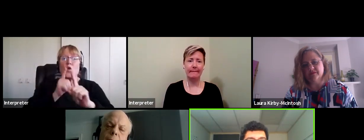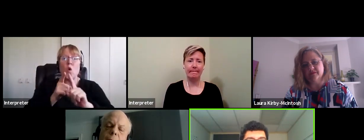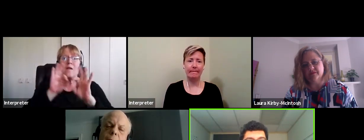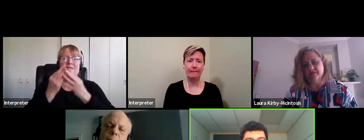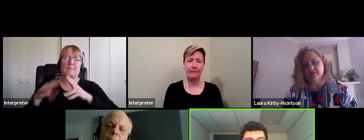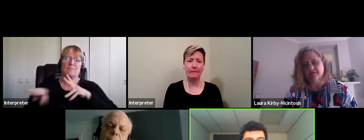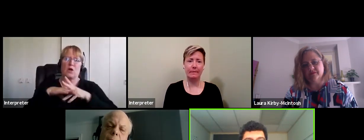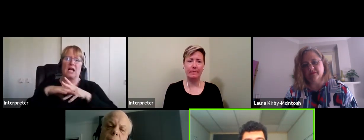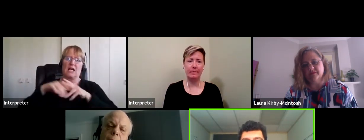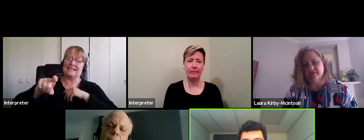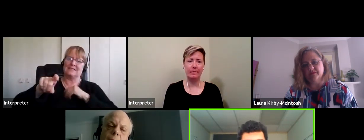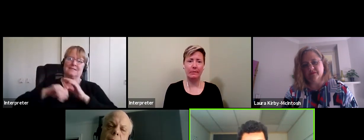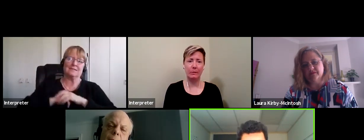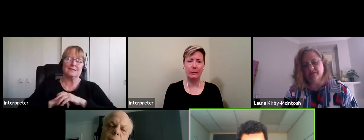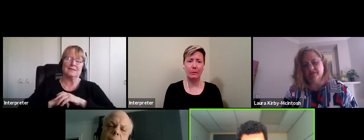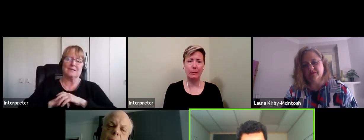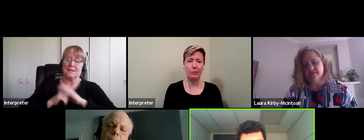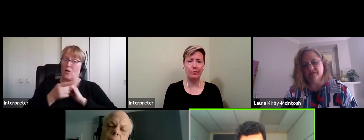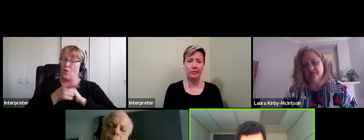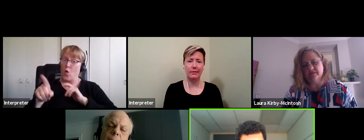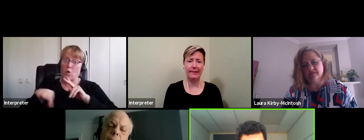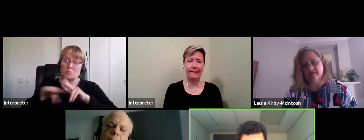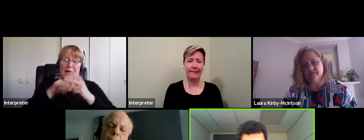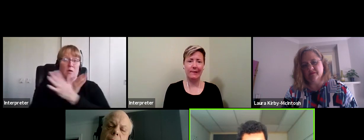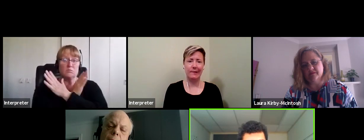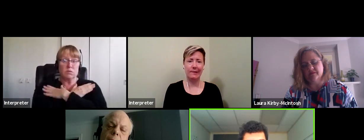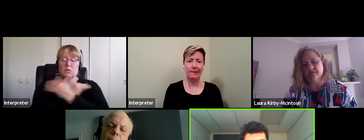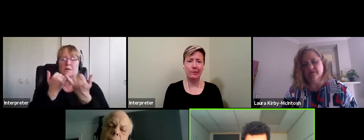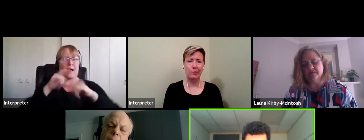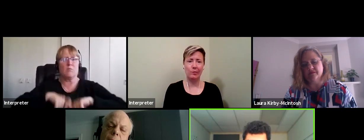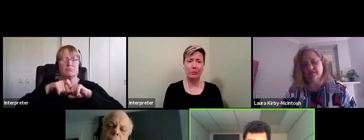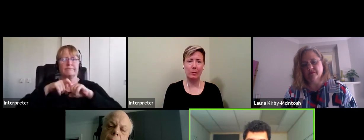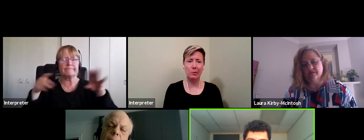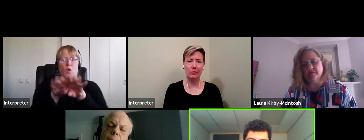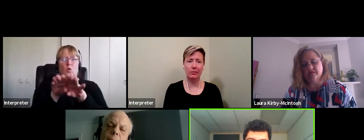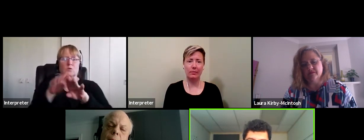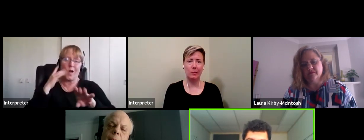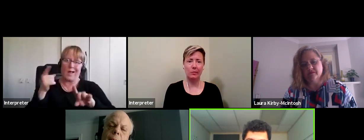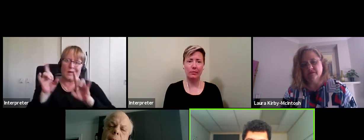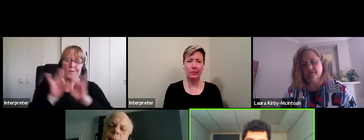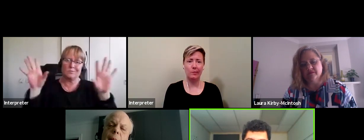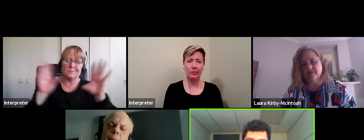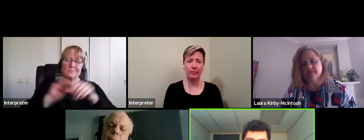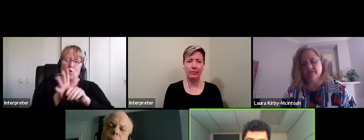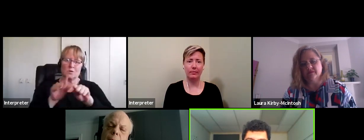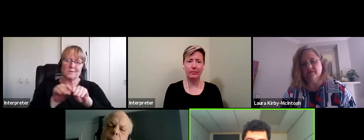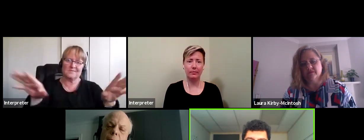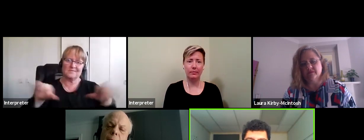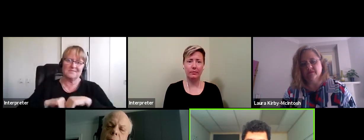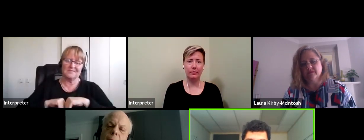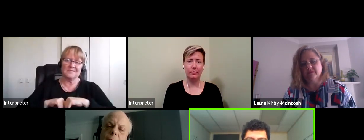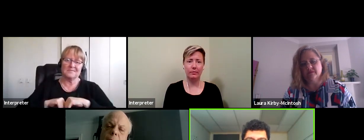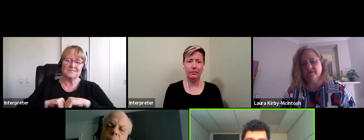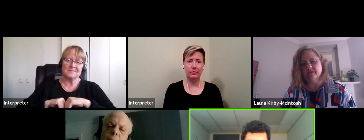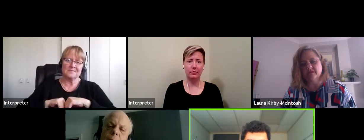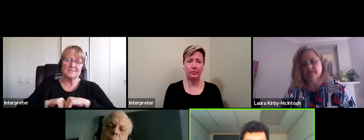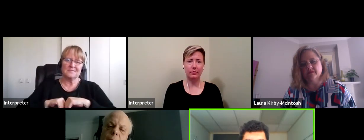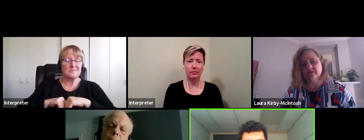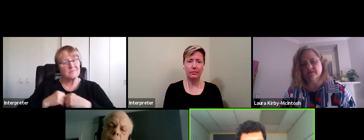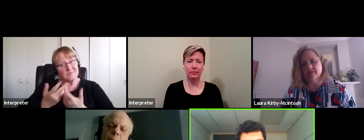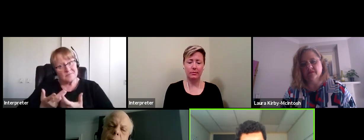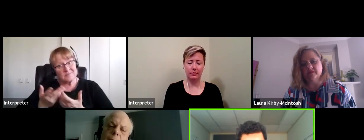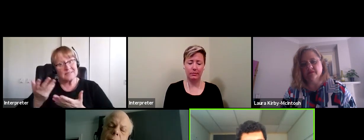I say, those have been temporarily shut down because of the crisis, again, on public health grounds. But again, if